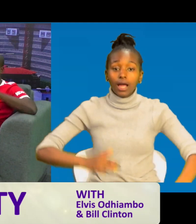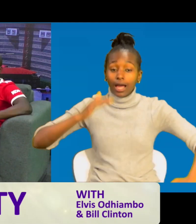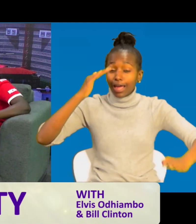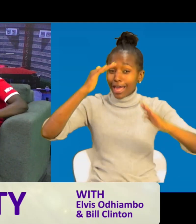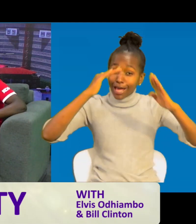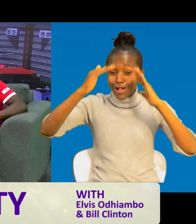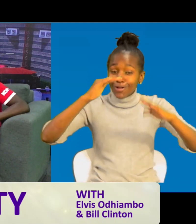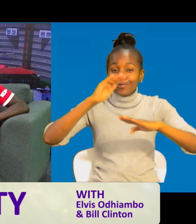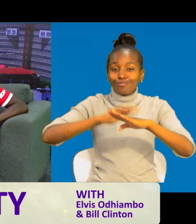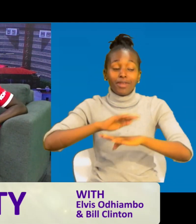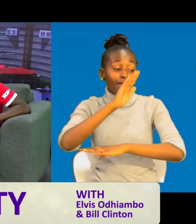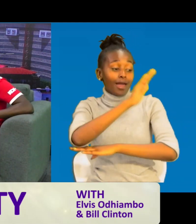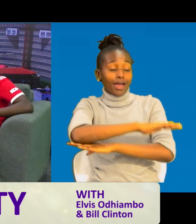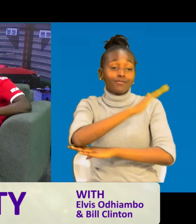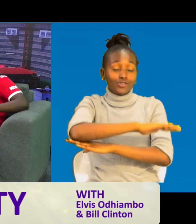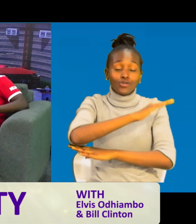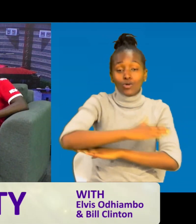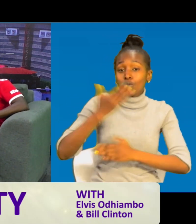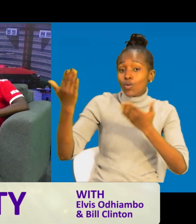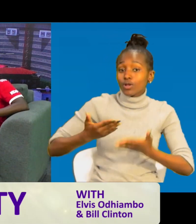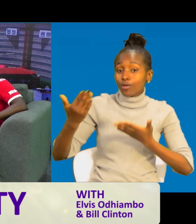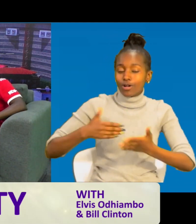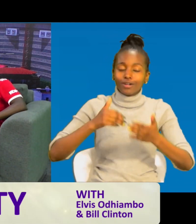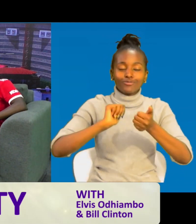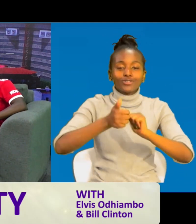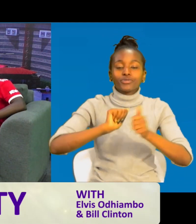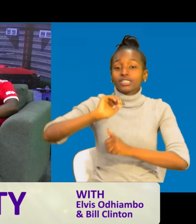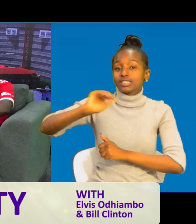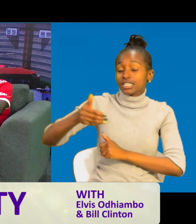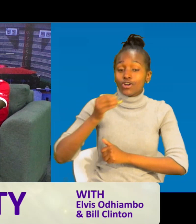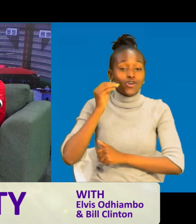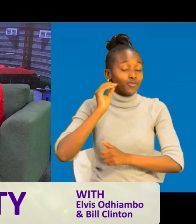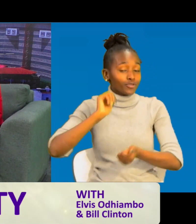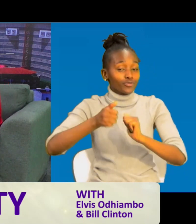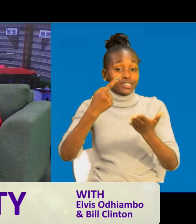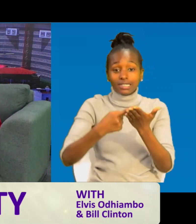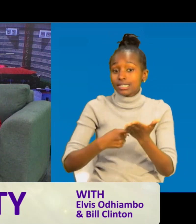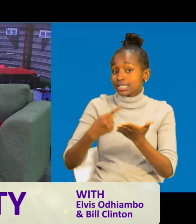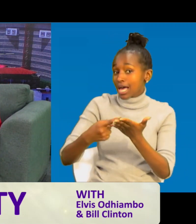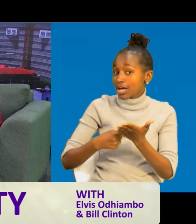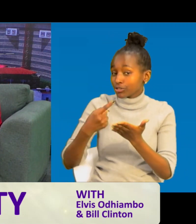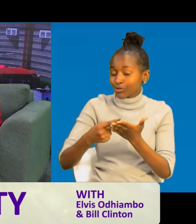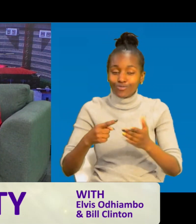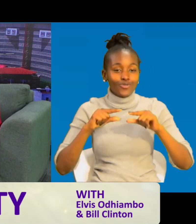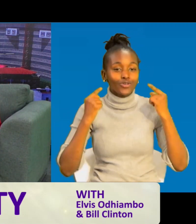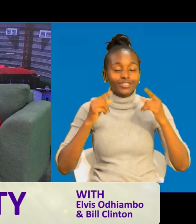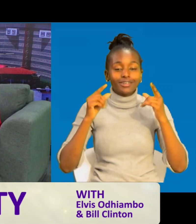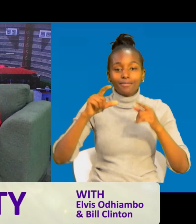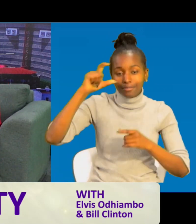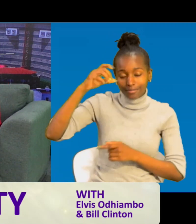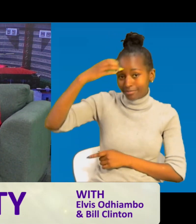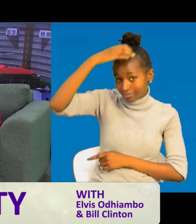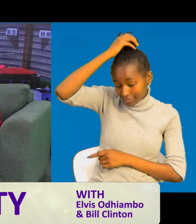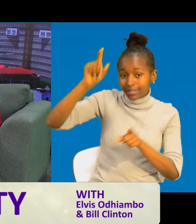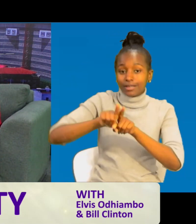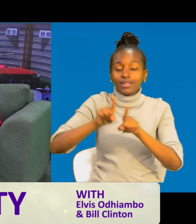And a very good afternoon. Welcome to Sports City, your home of sports analysis. You are with me, Kpl And Odhiambo, and joining me on panel kama kawaida